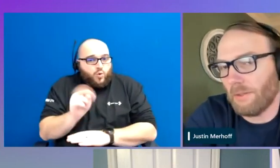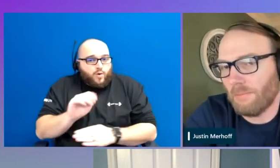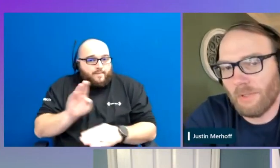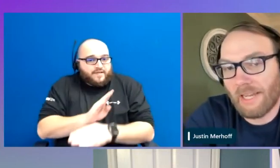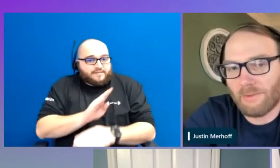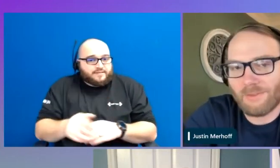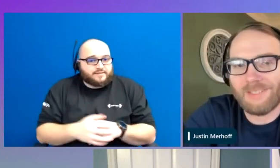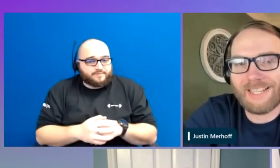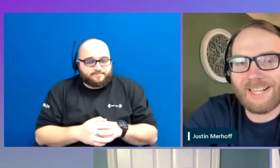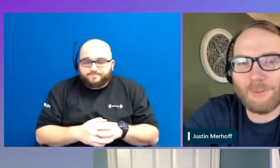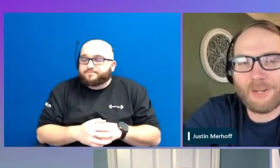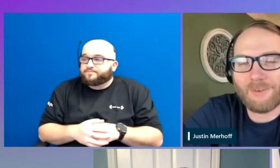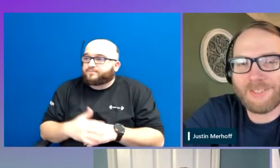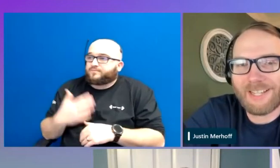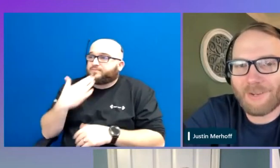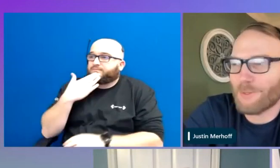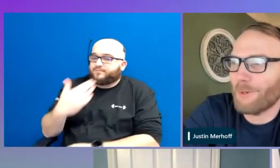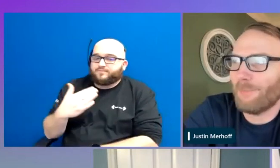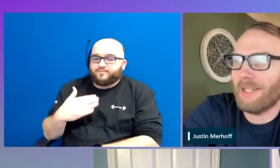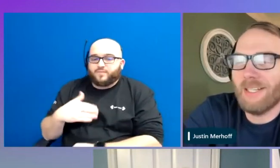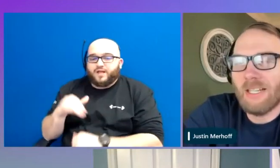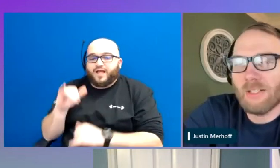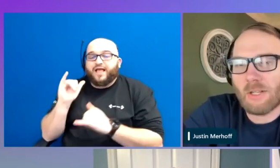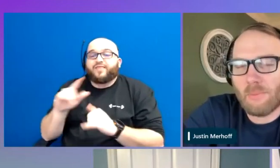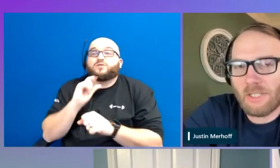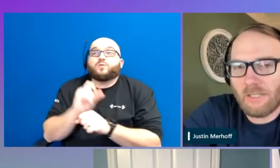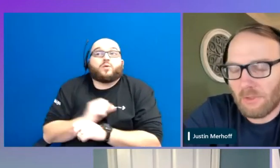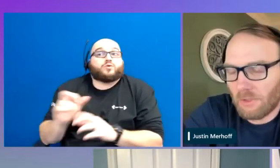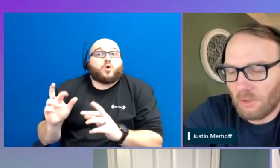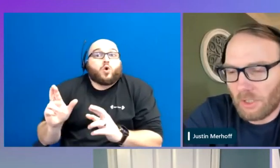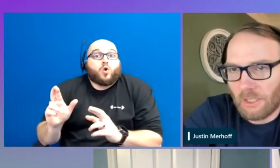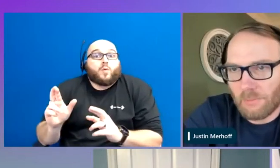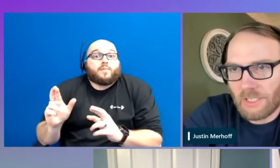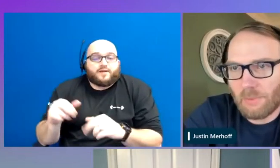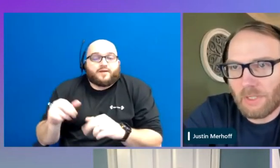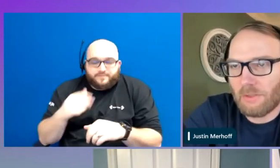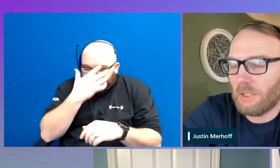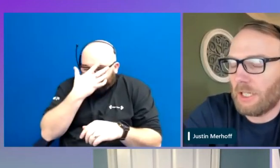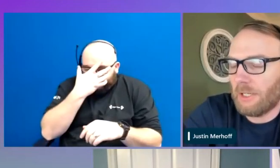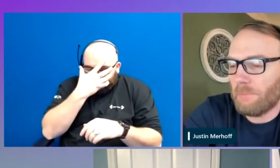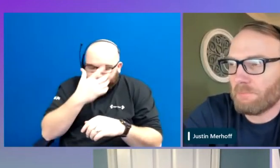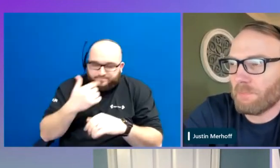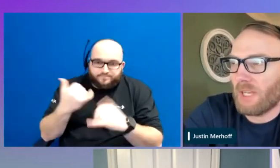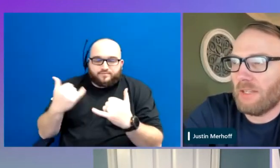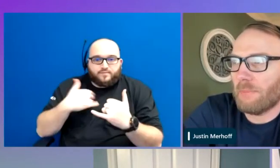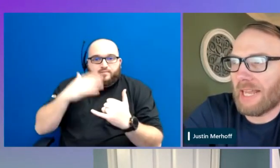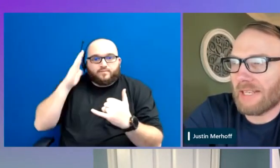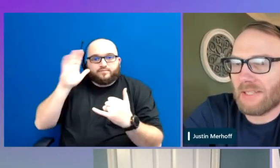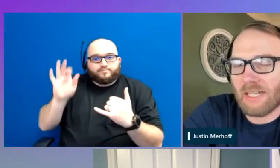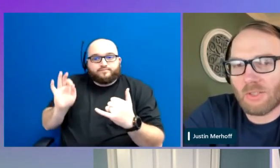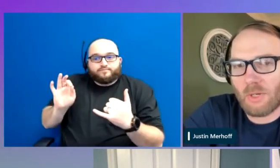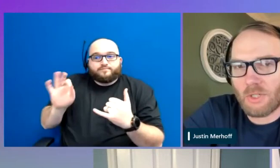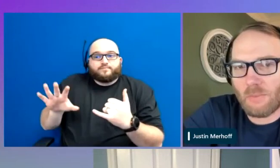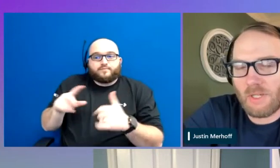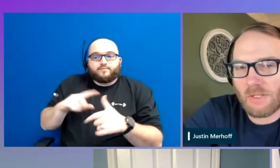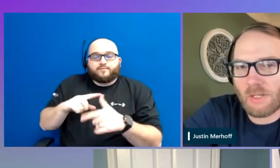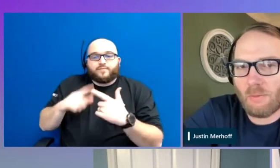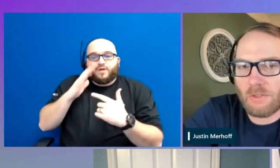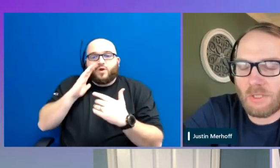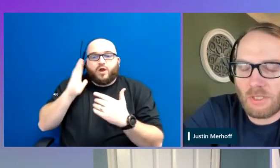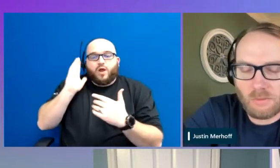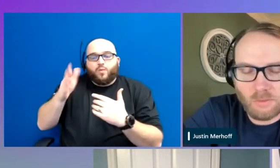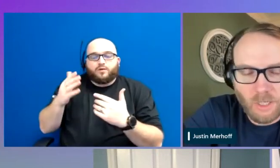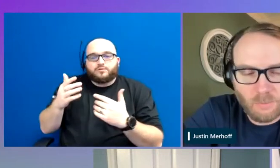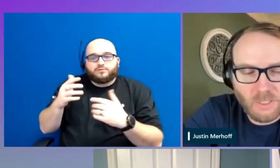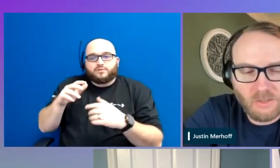Thank you. That was exactly what I was hoping. So I'm going to give a little tidbit, and then I'm going to ask the next question because I